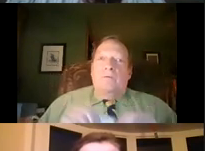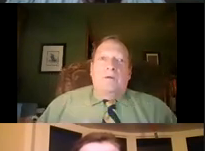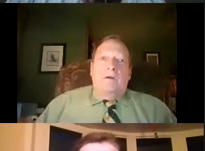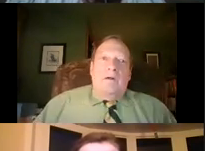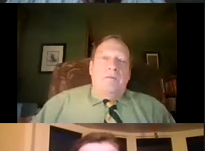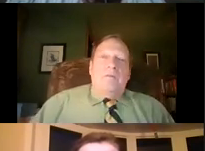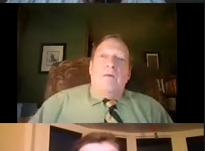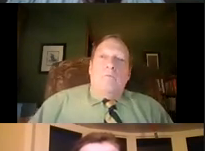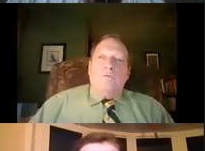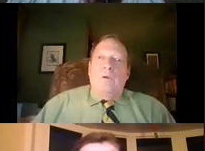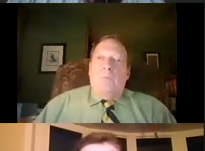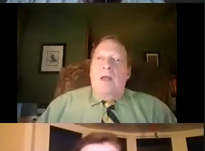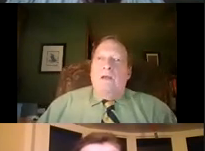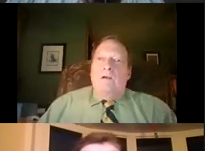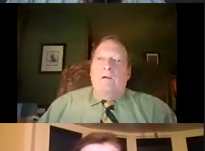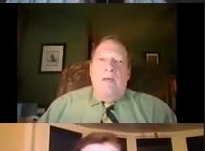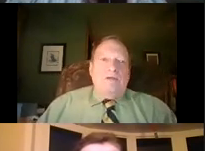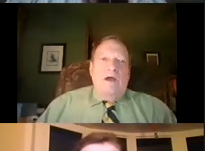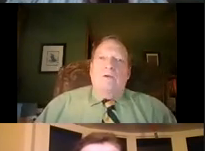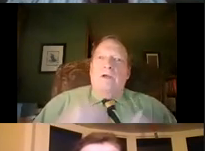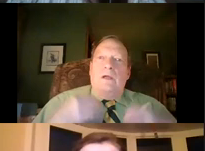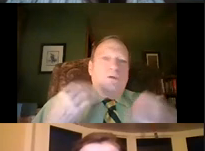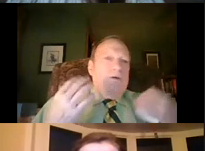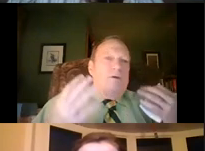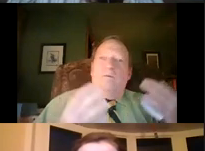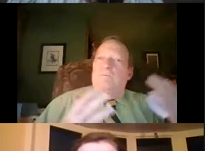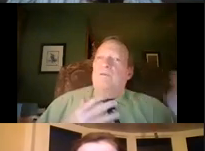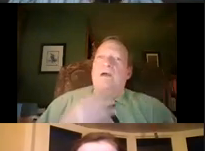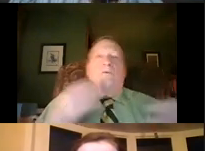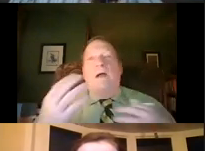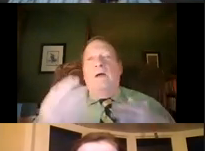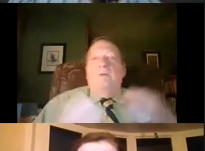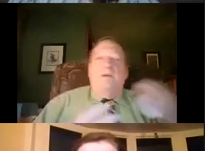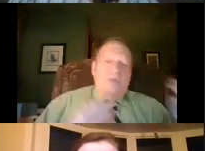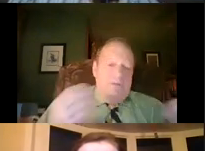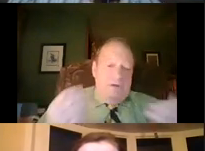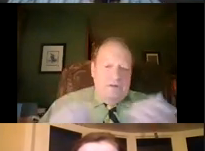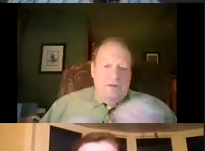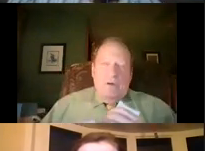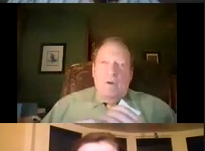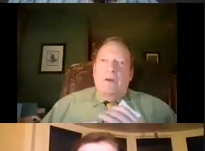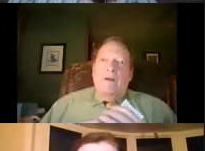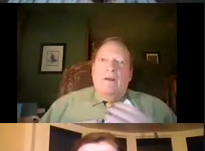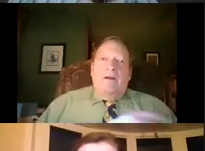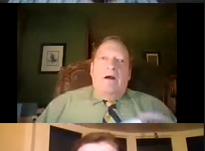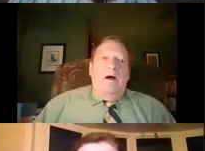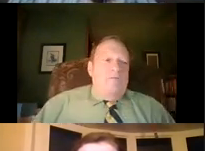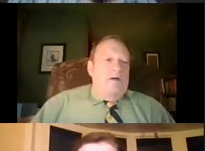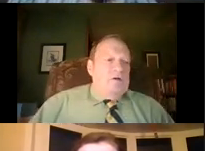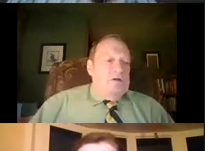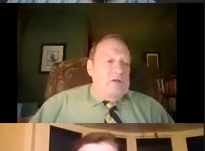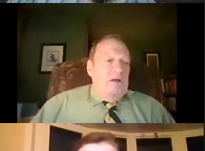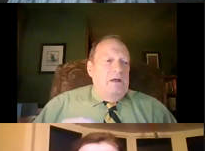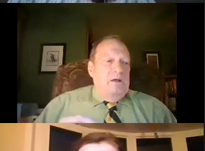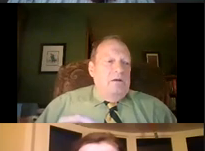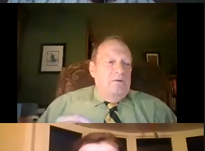Brockport was a real pioneer in mass higher education, flailed around in the 70s and so on,